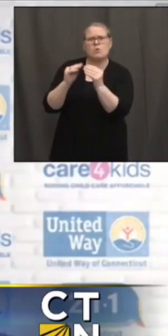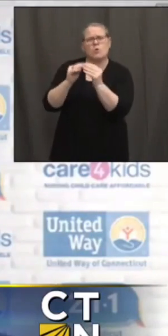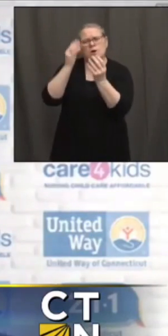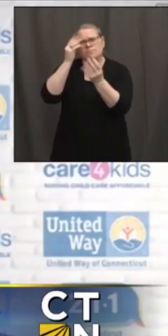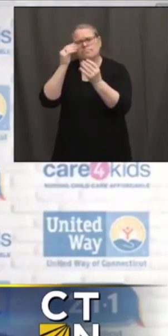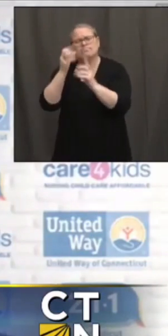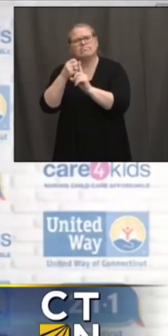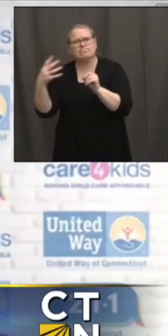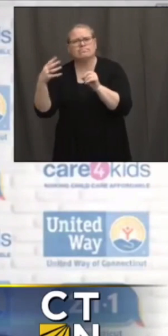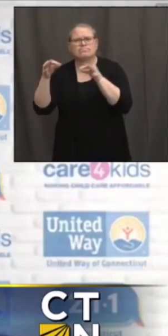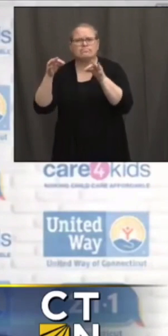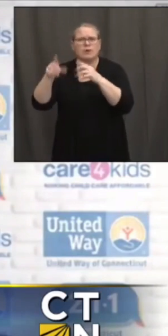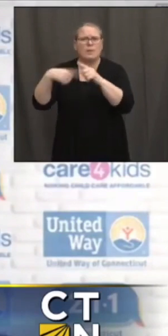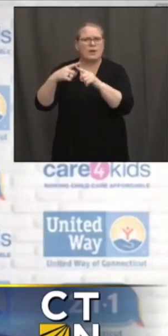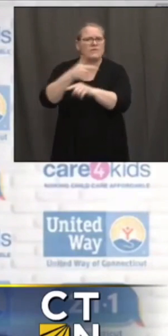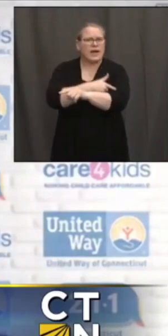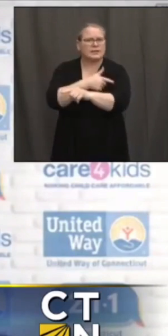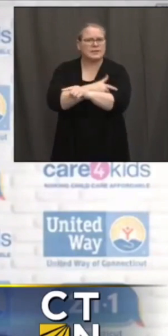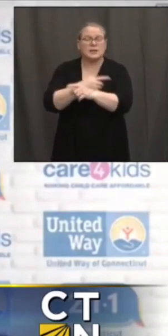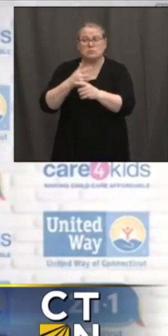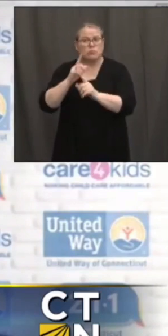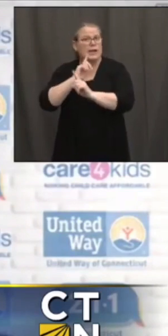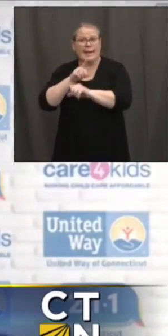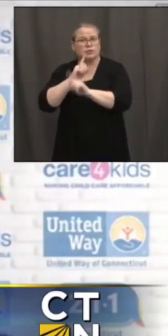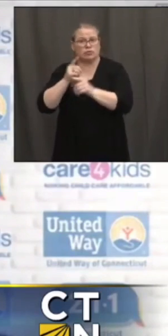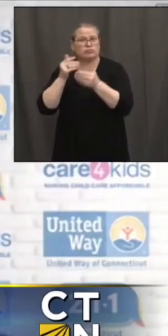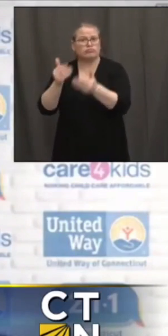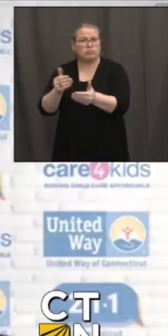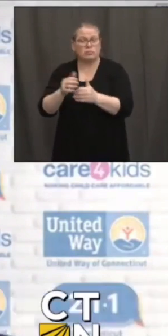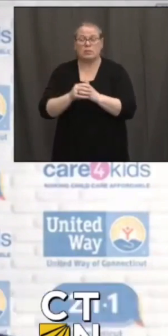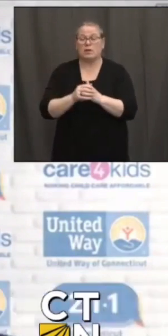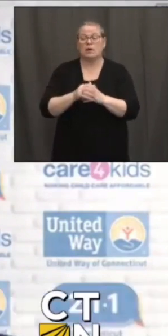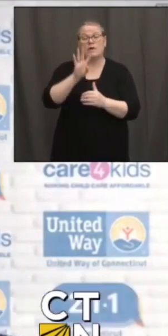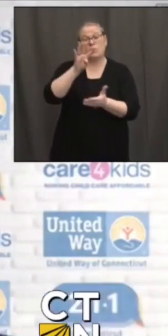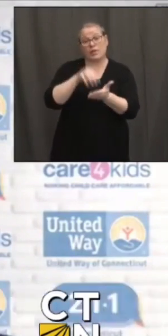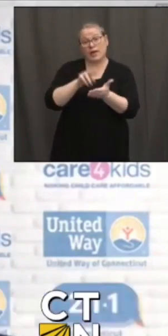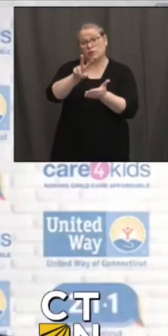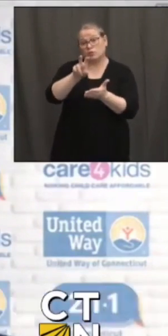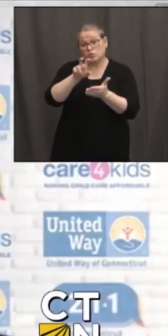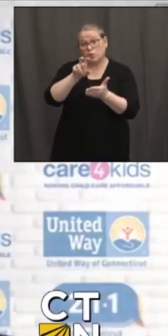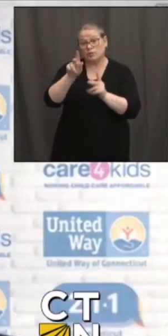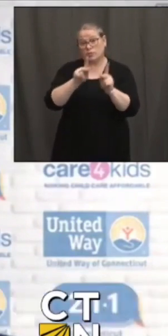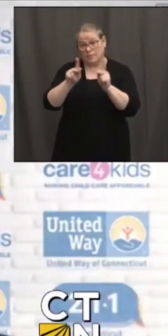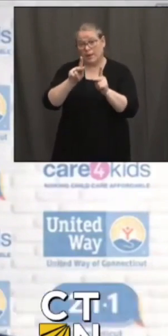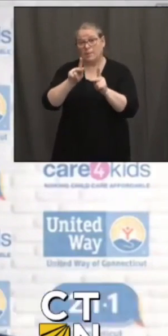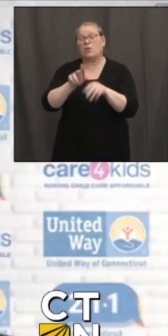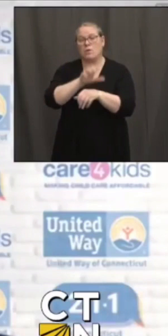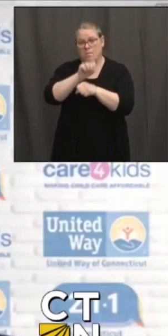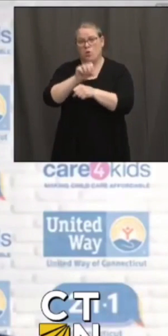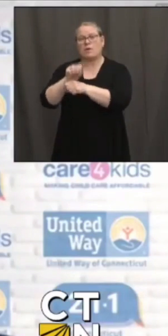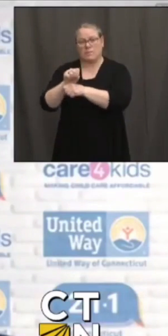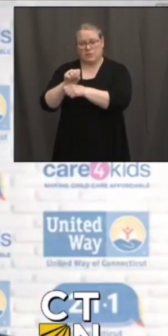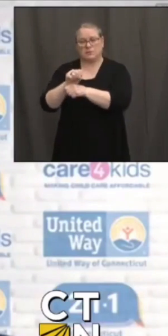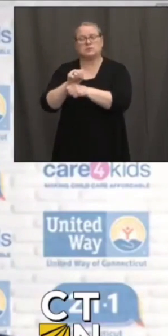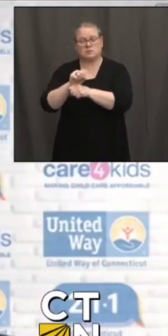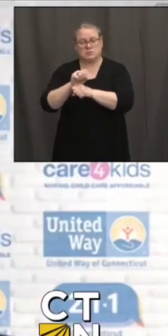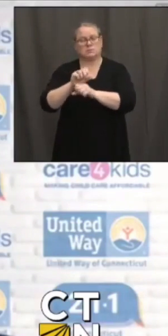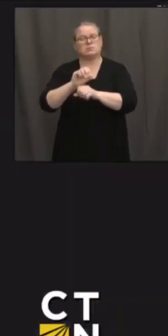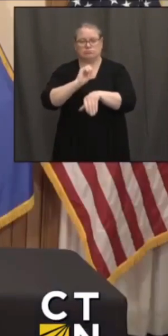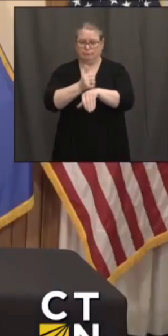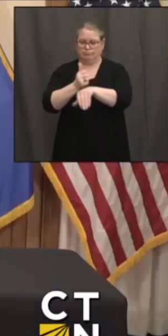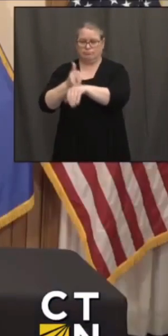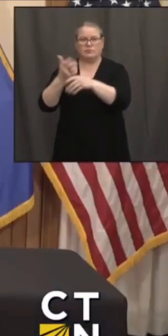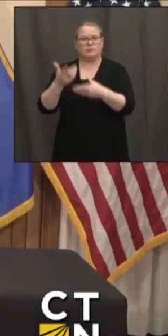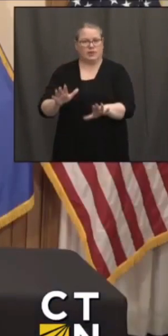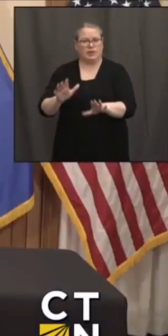than 4,200 patients to date for their appointments at the Pratt & Whitney site.